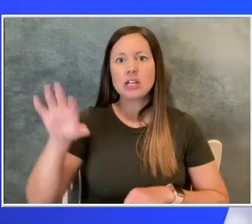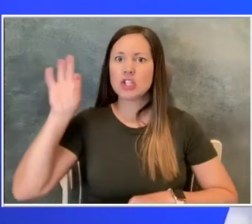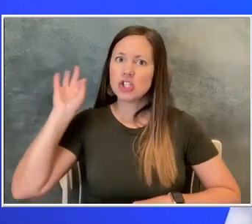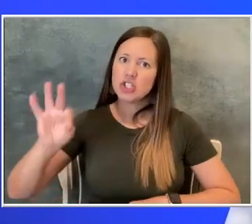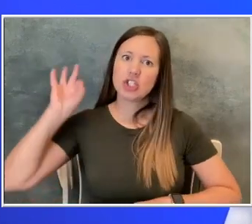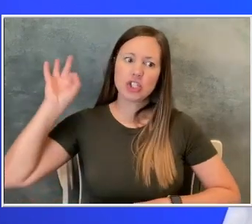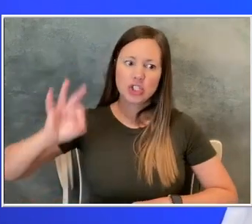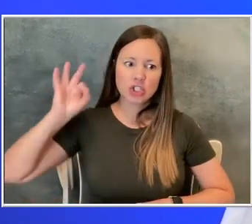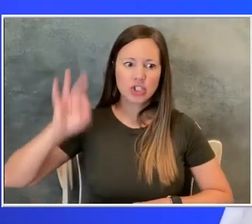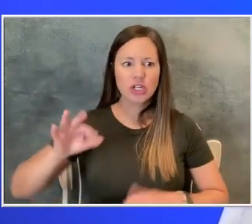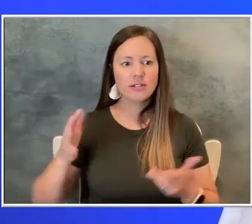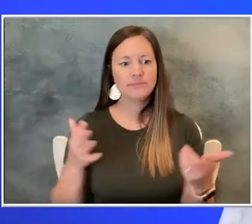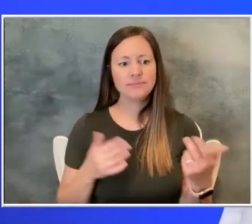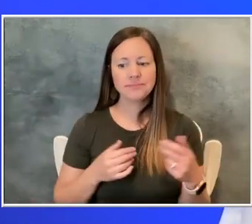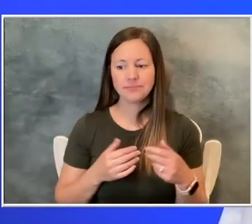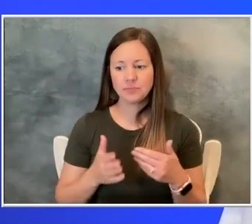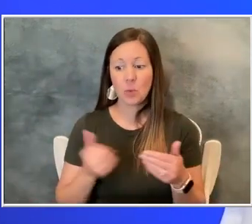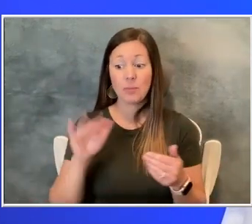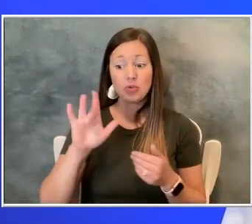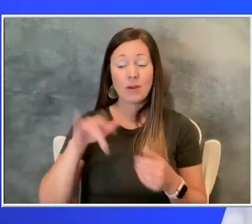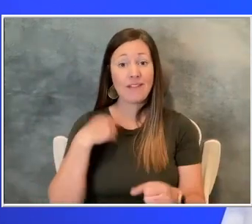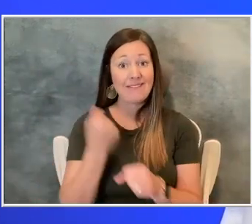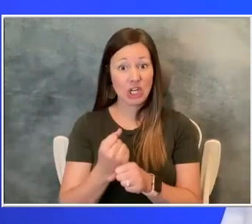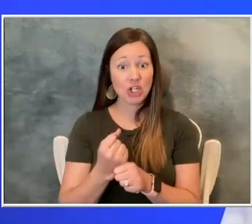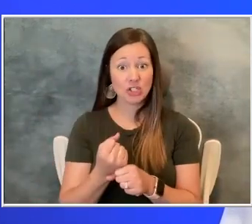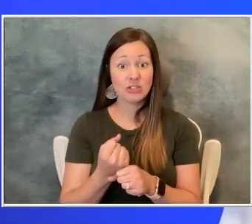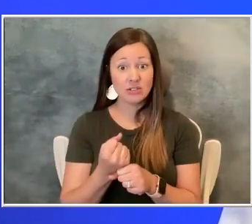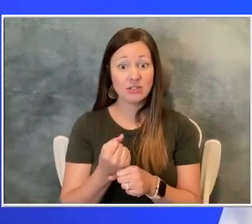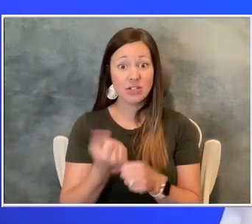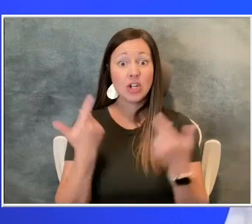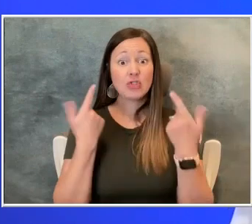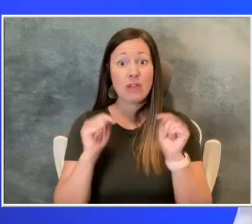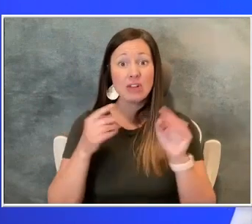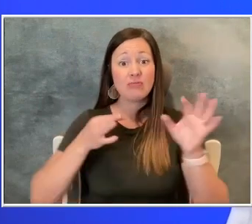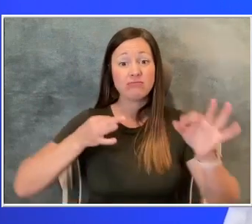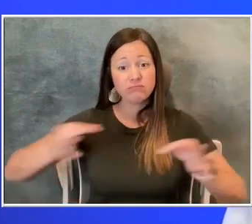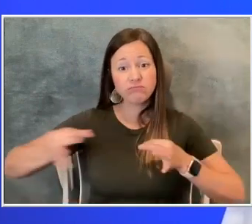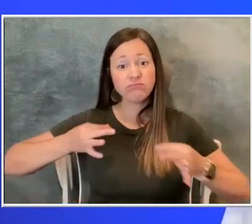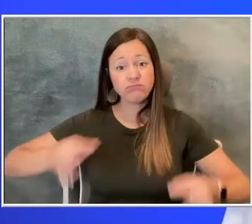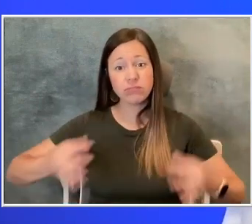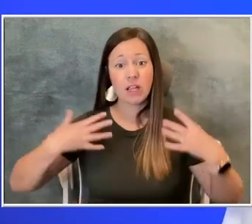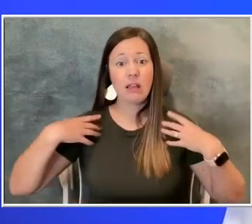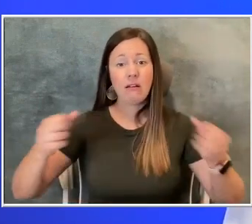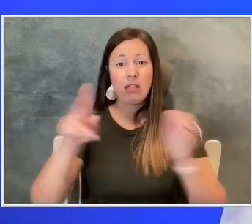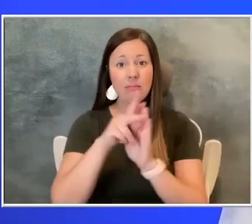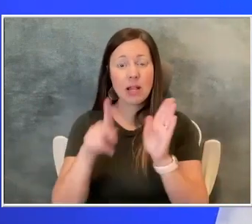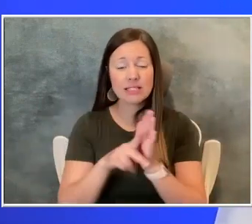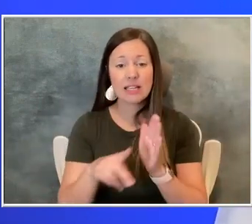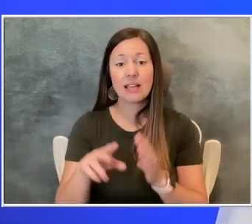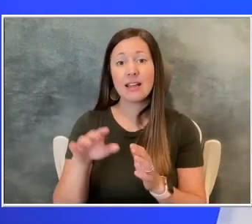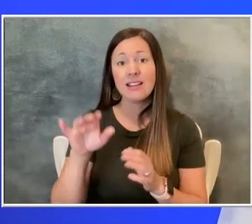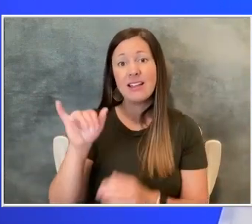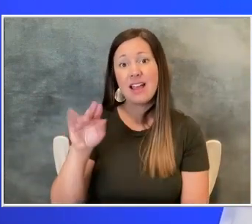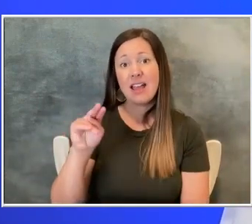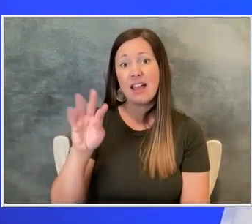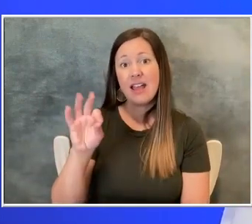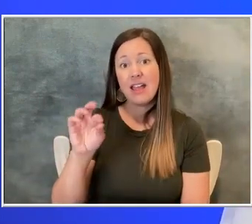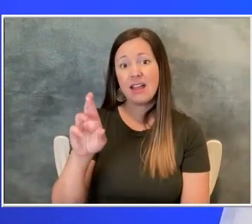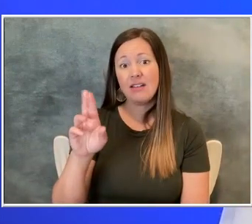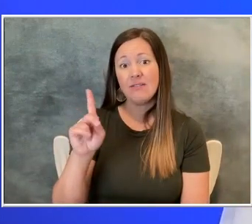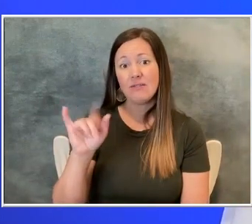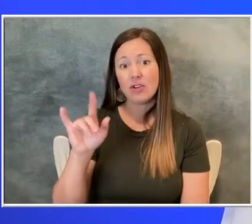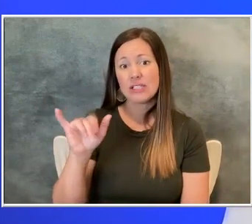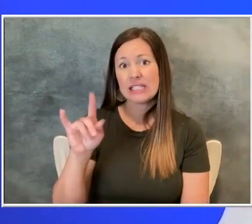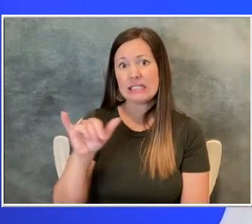25 years trying to explain in health policy that infertility is not an aesthetic. It's not